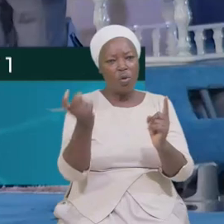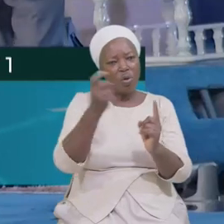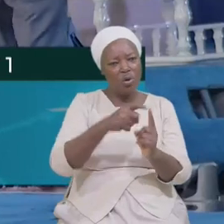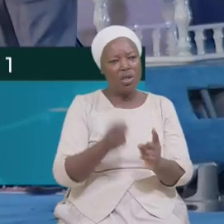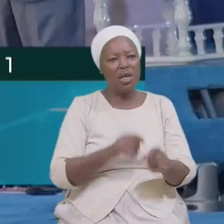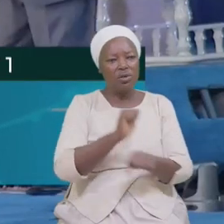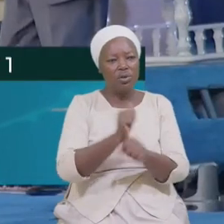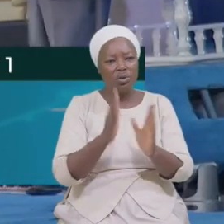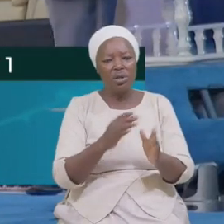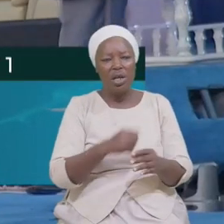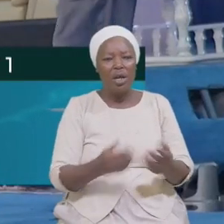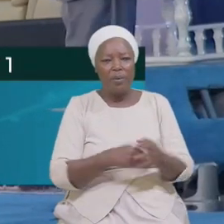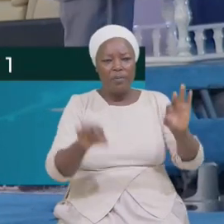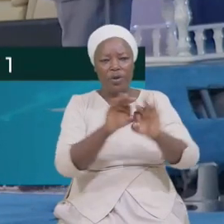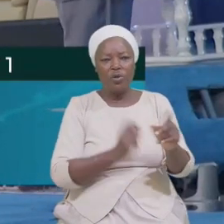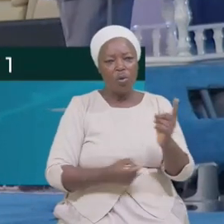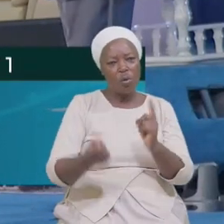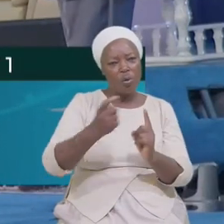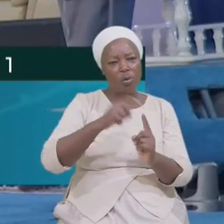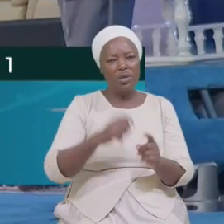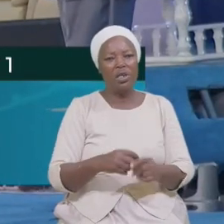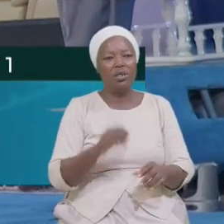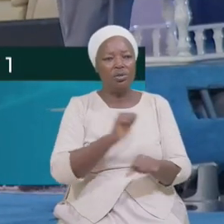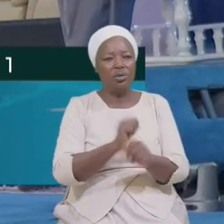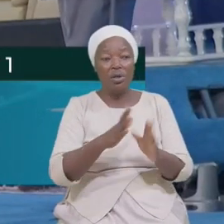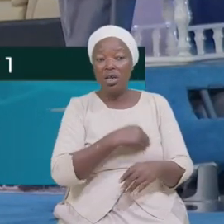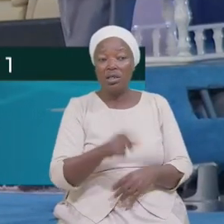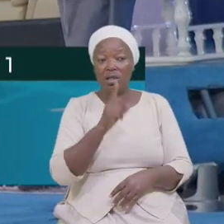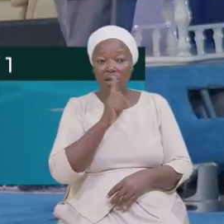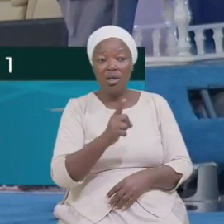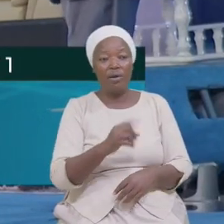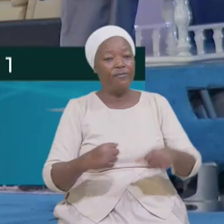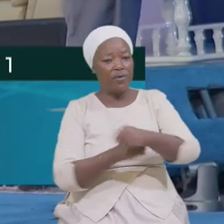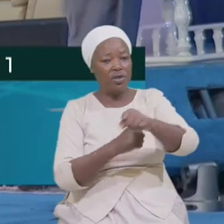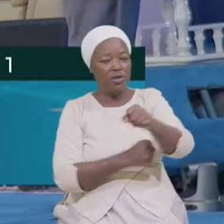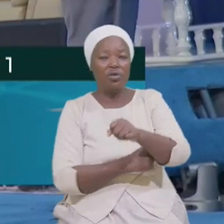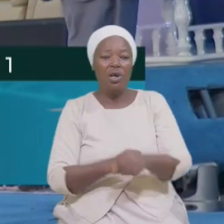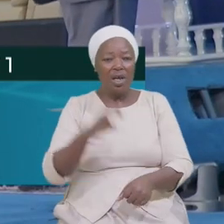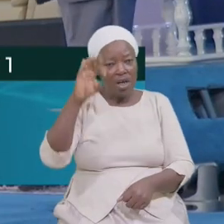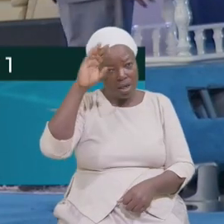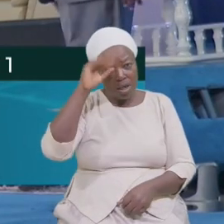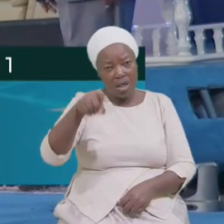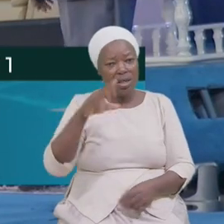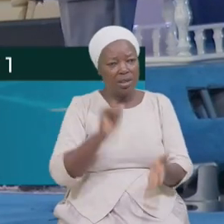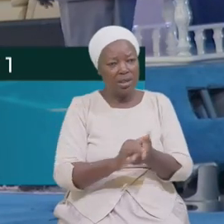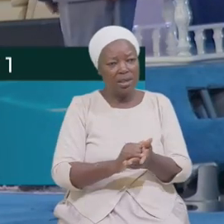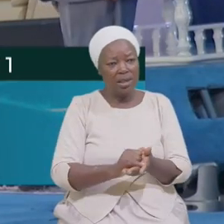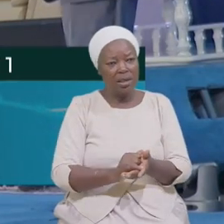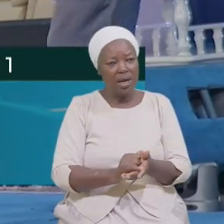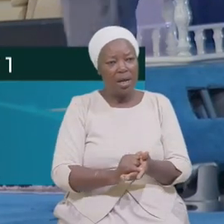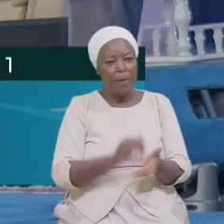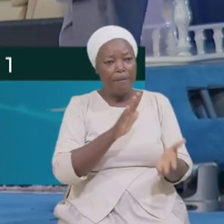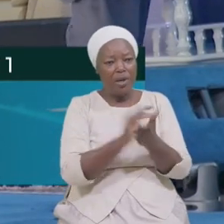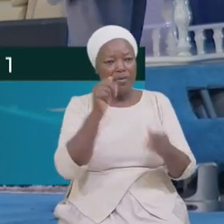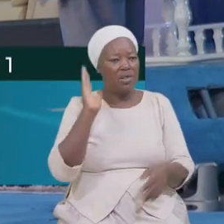precious cornerstone. And it says, a sure foundation. He that believeth shall not make